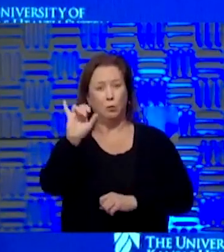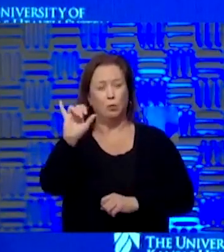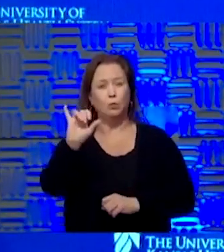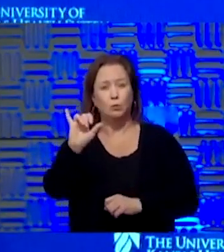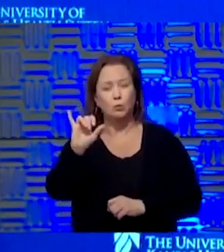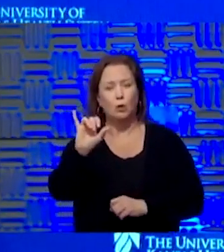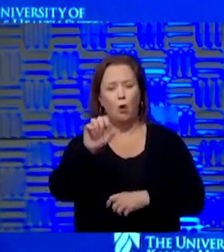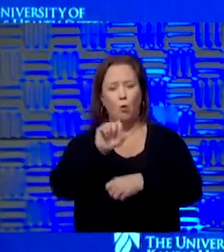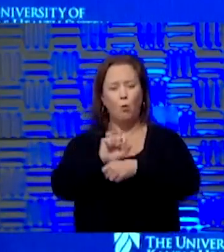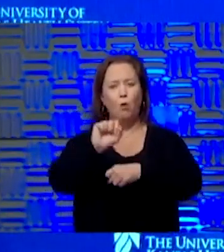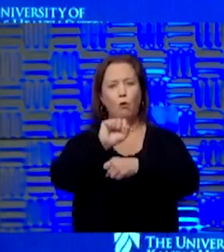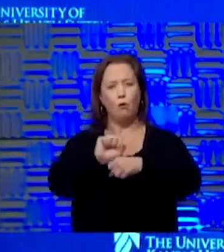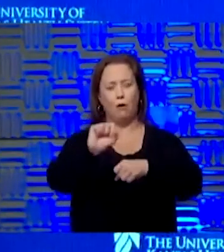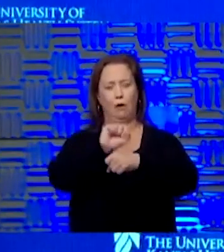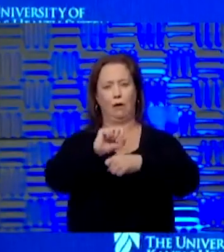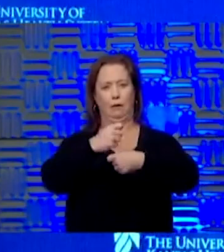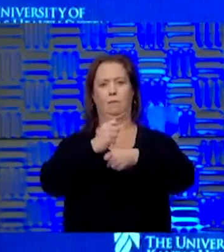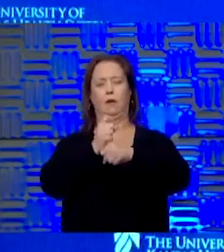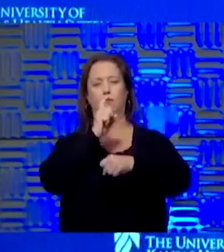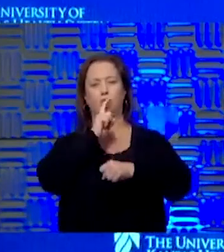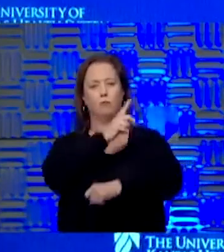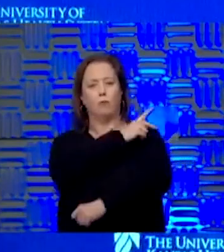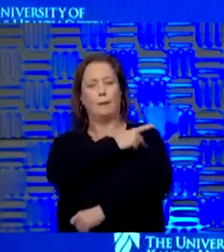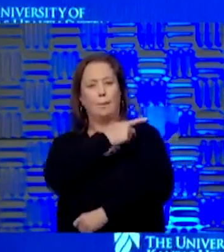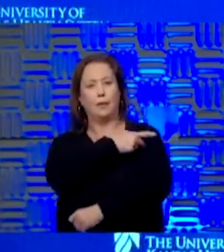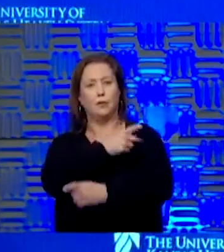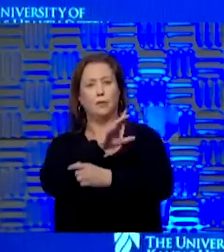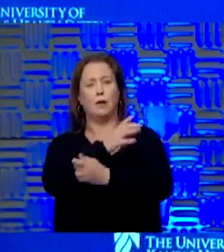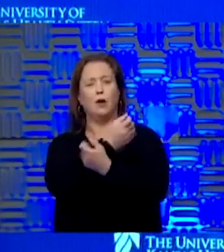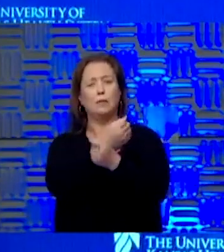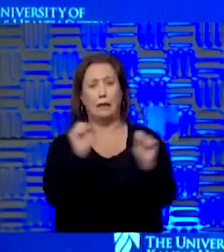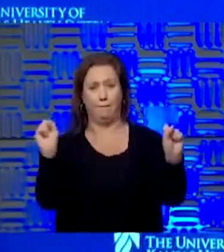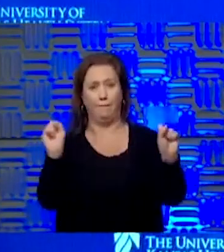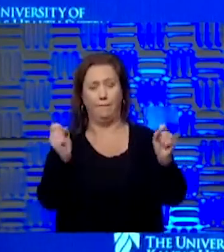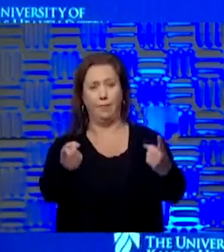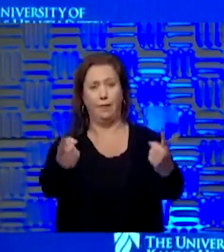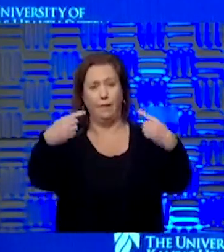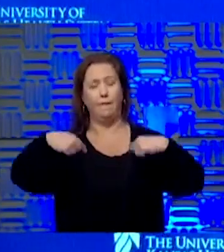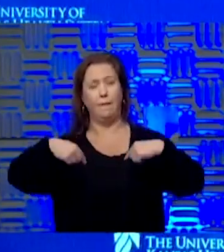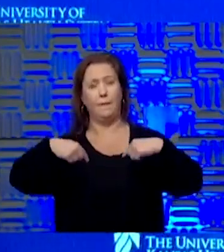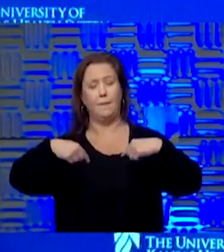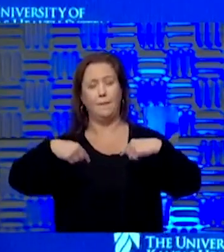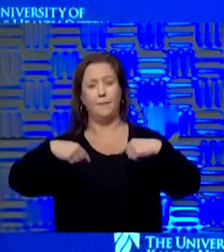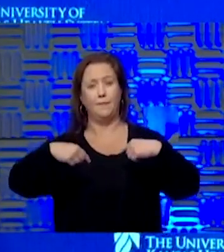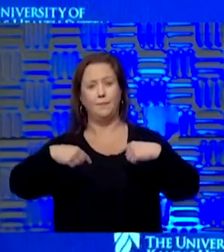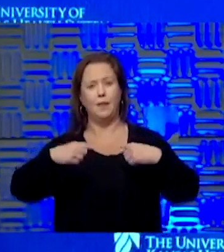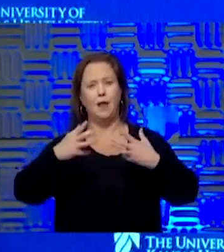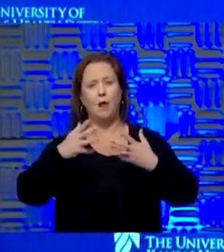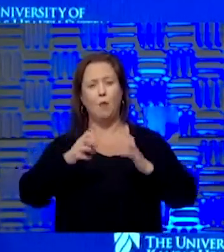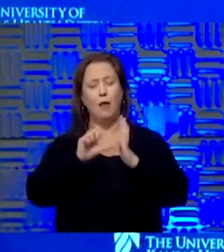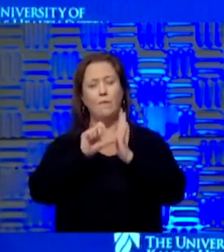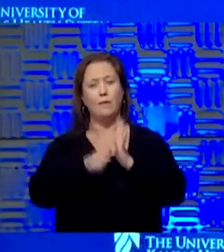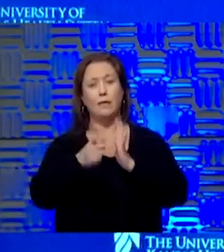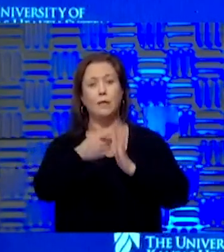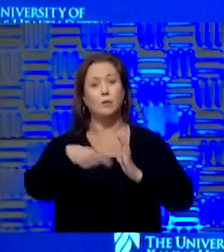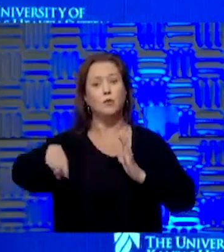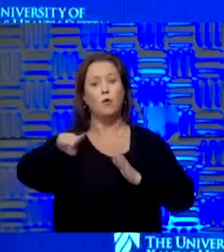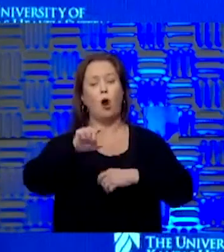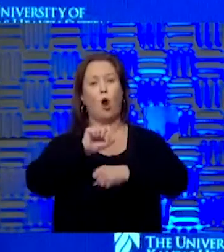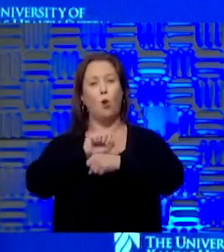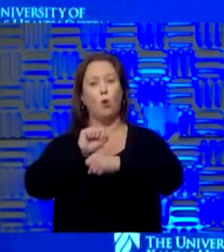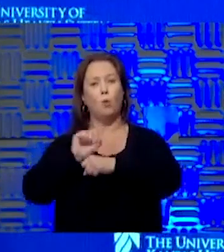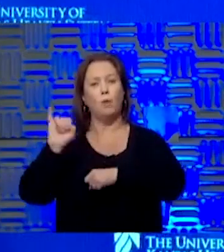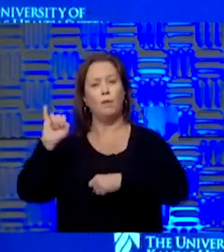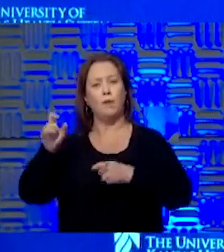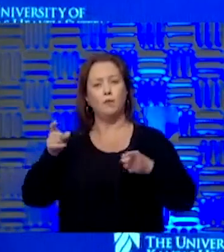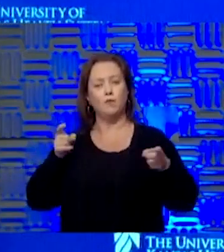are working to make sure that patients are safe when they come in there. And I would just say to you, our work with infection